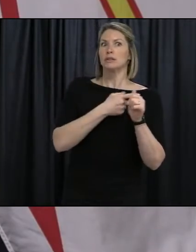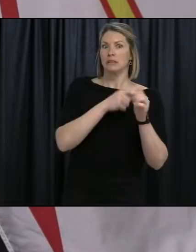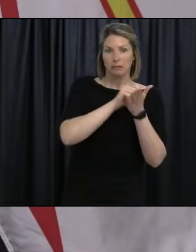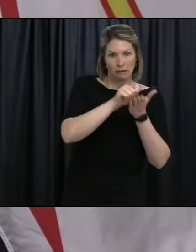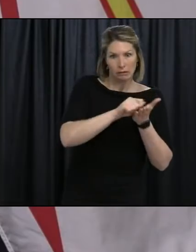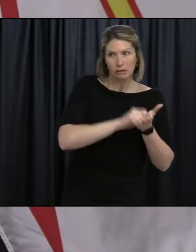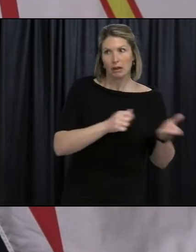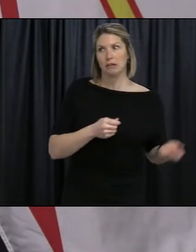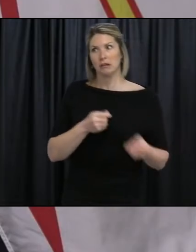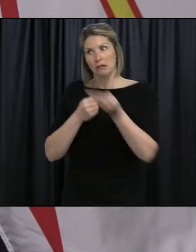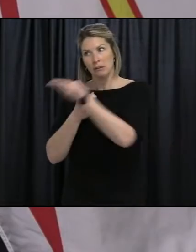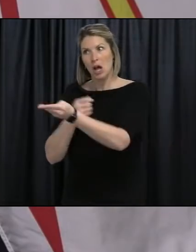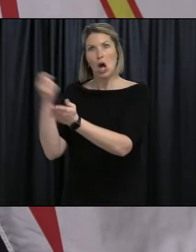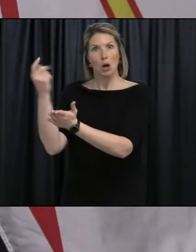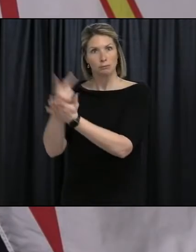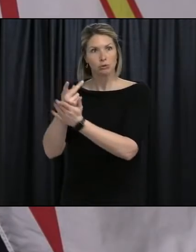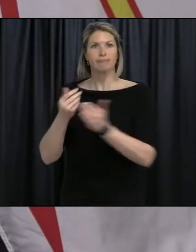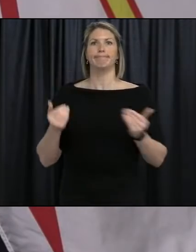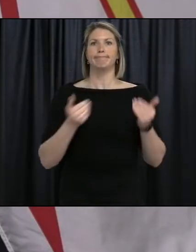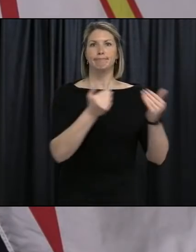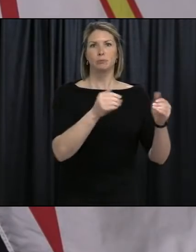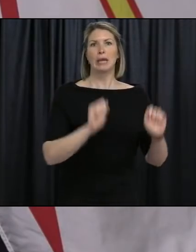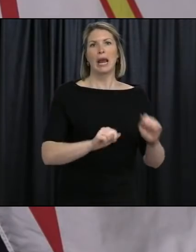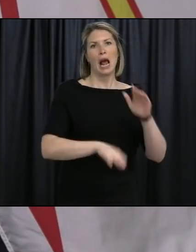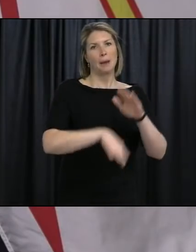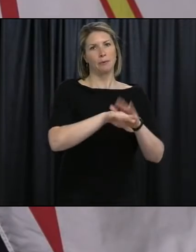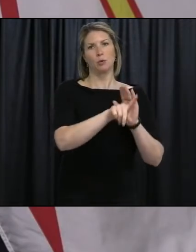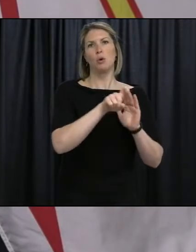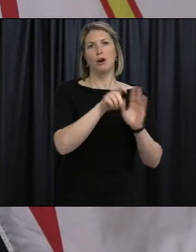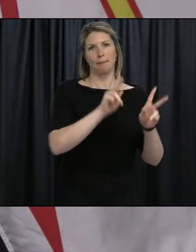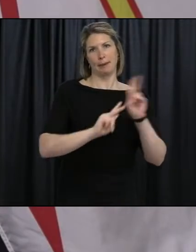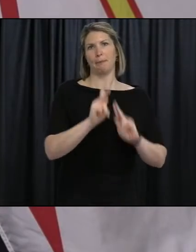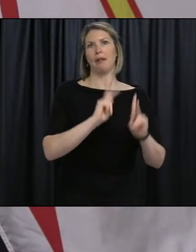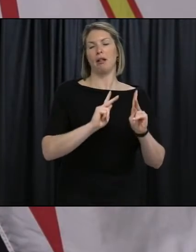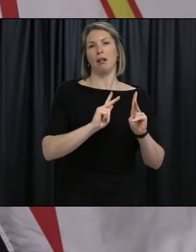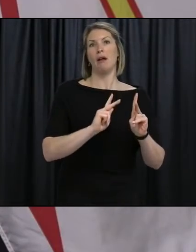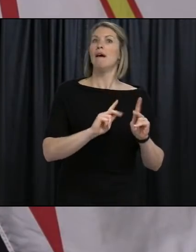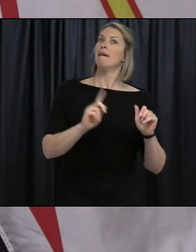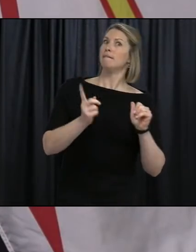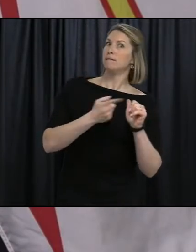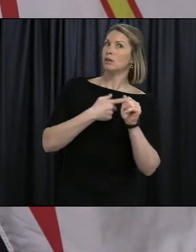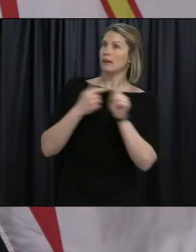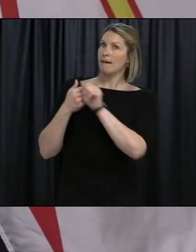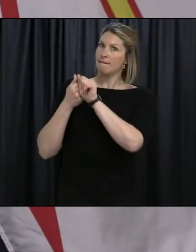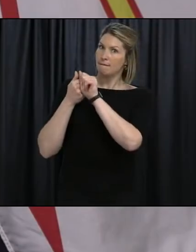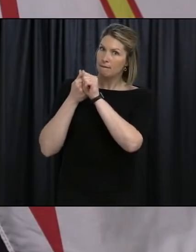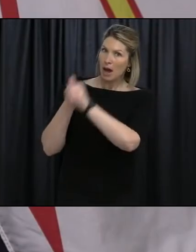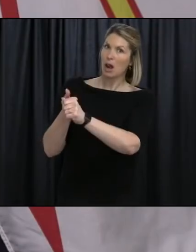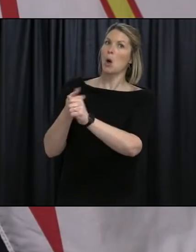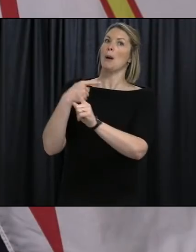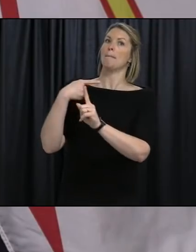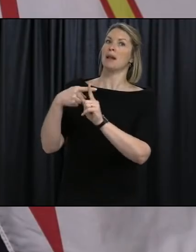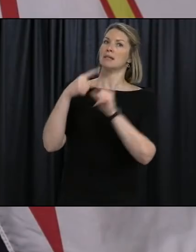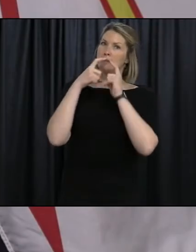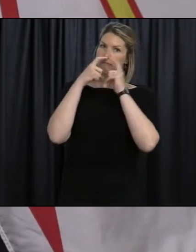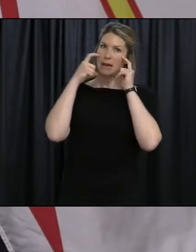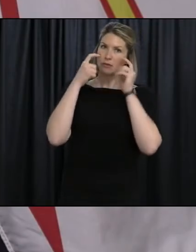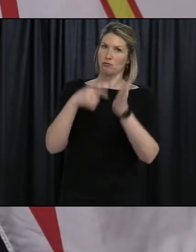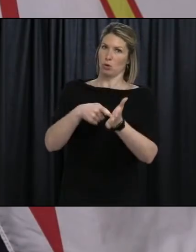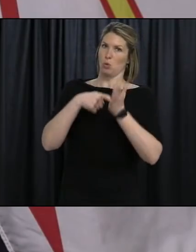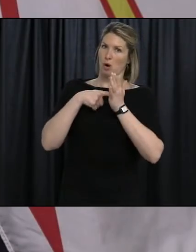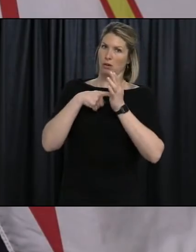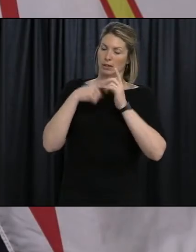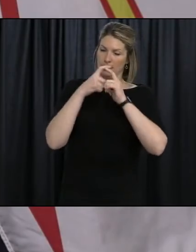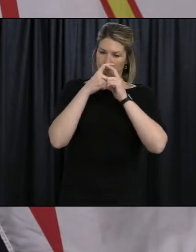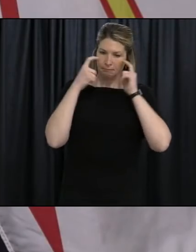may resume hosting larger gatherings in accordance with their plans, provided that they now follow the new mask requirements where individuals